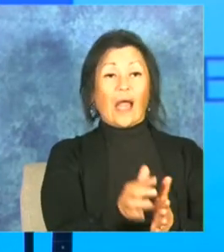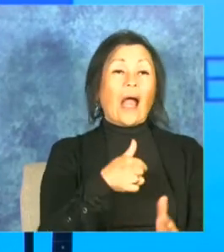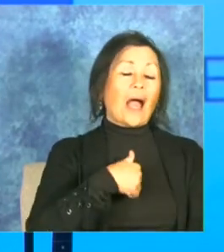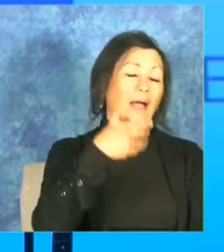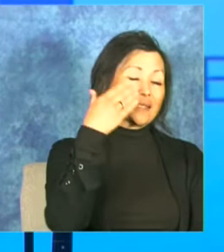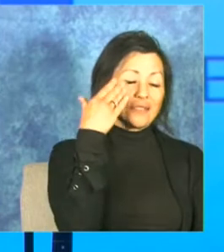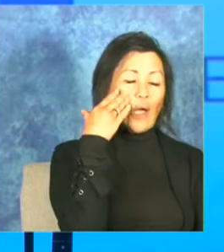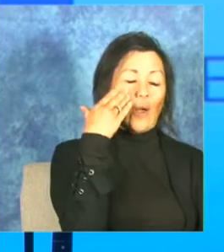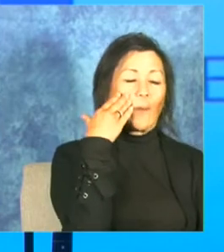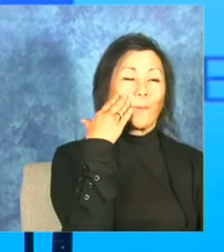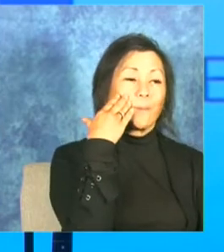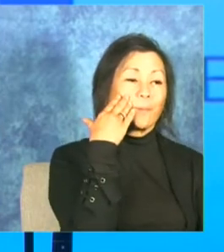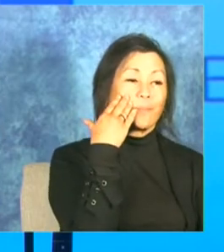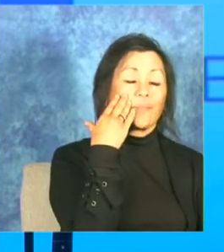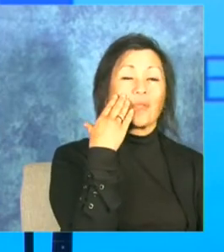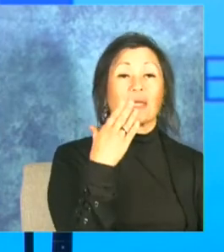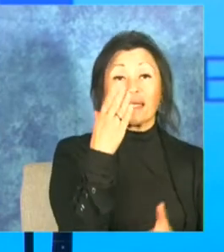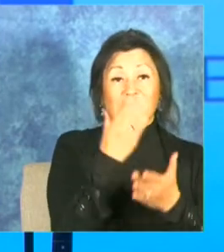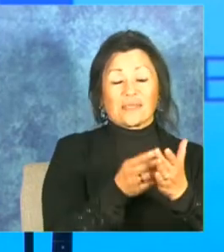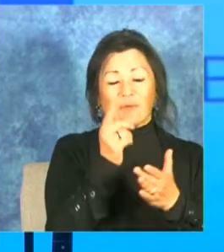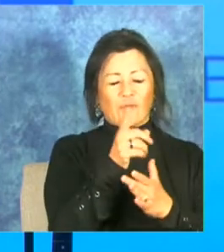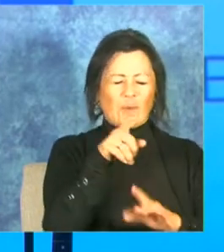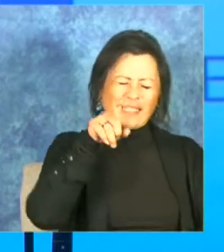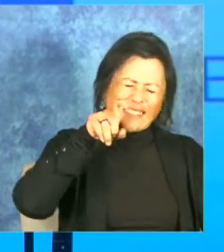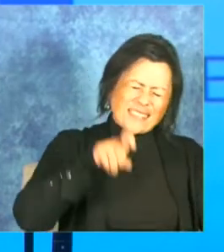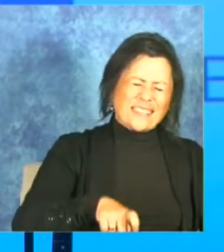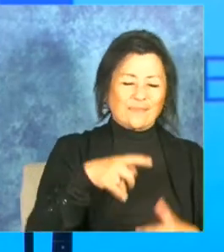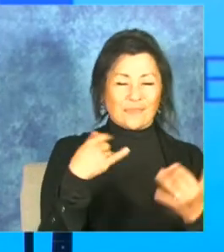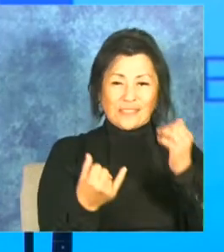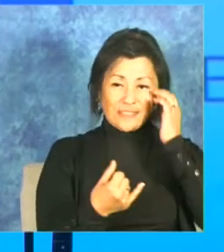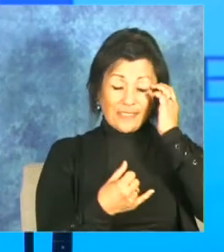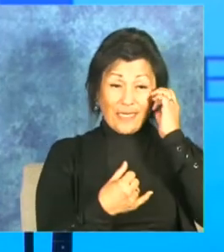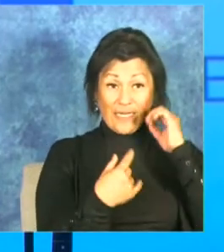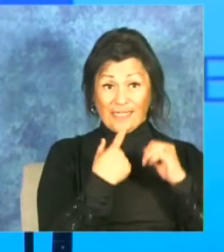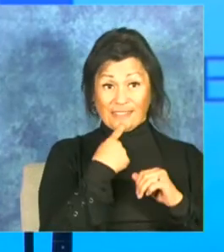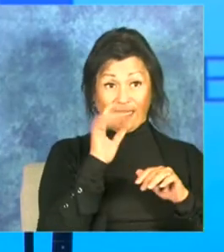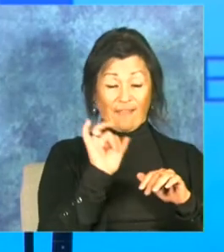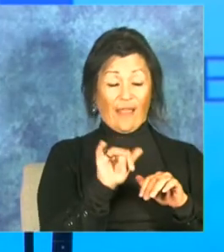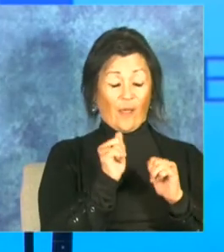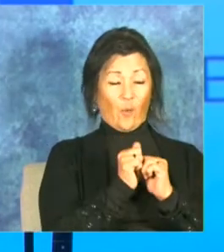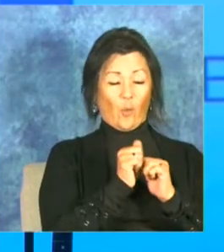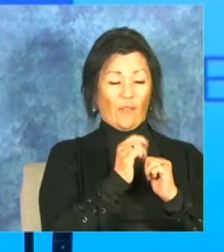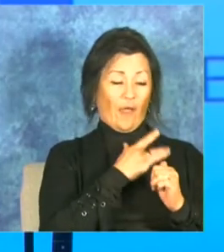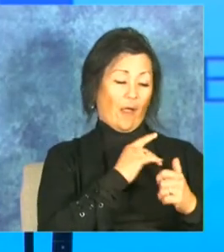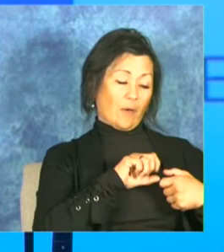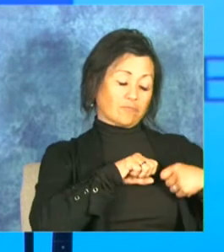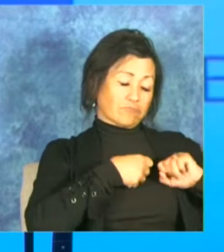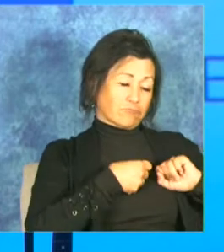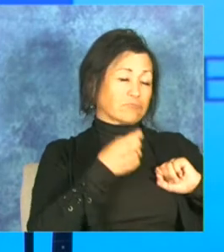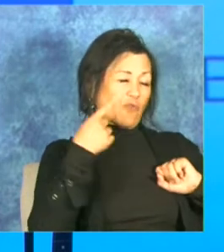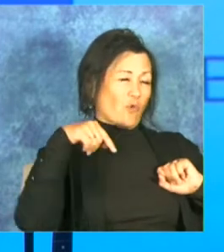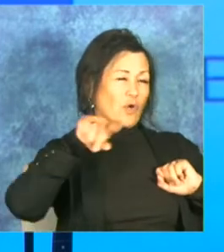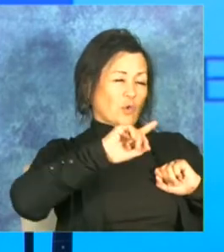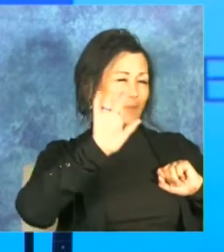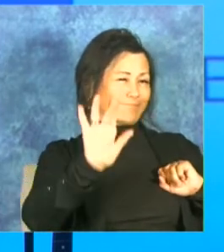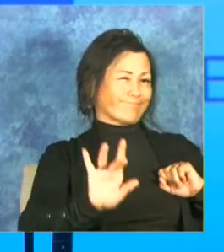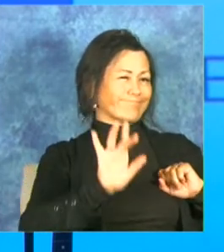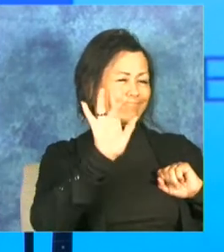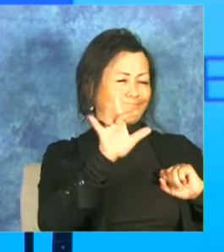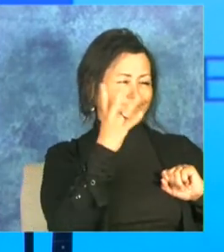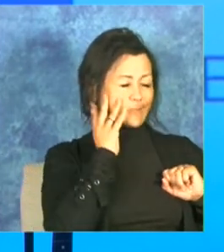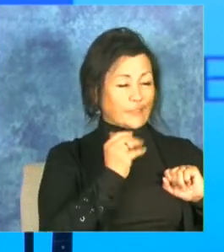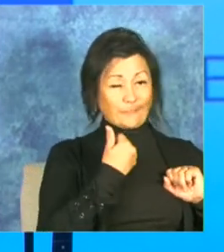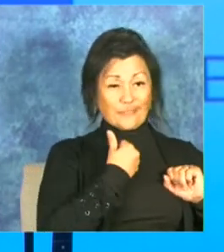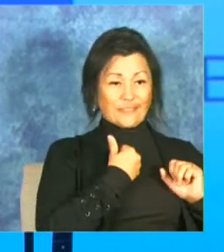know that some of you are desperate today, and I say that with a broken heart for you, having been there myself